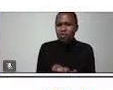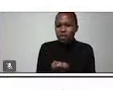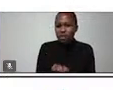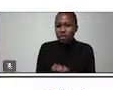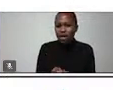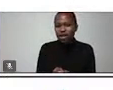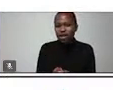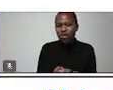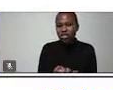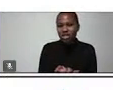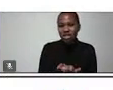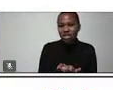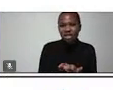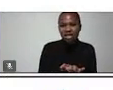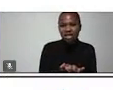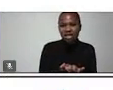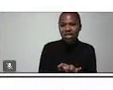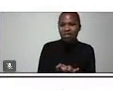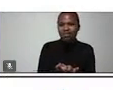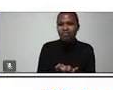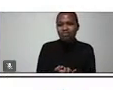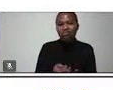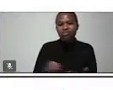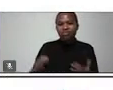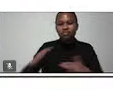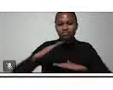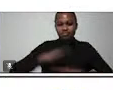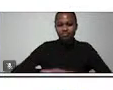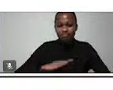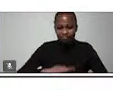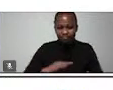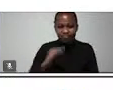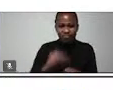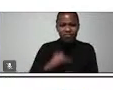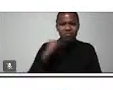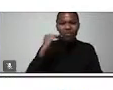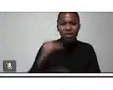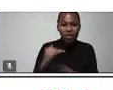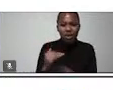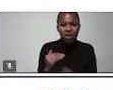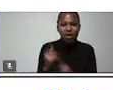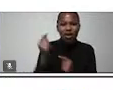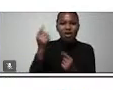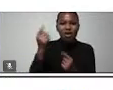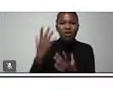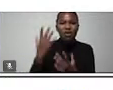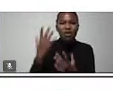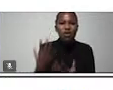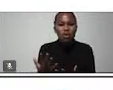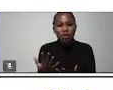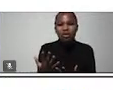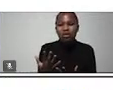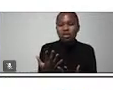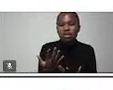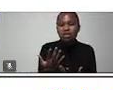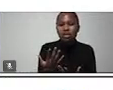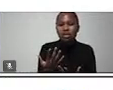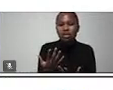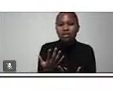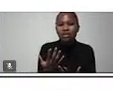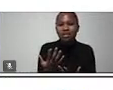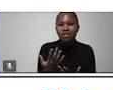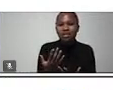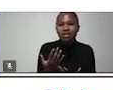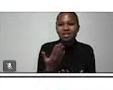the cost is actually at, you know, all-time high, given, you know, the implications actually of the war between